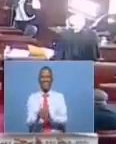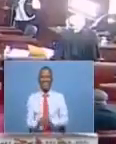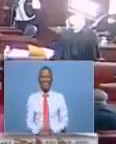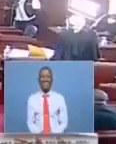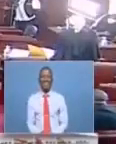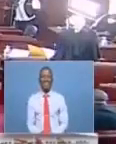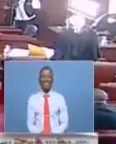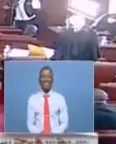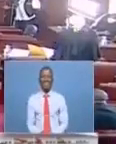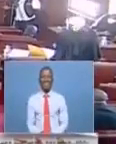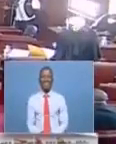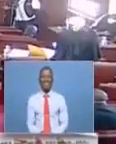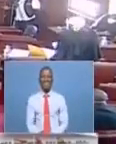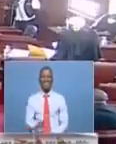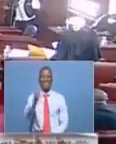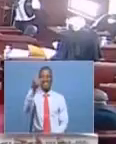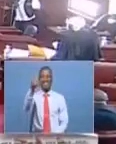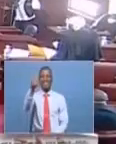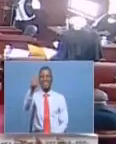10 minutes only.